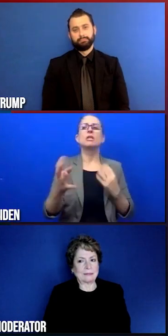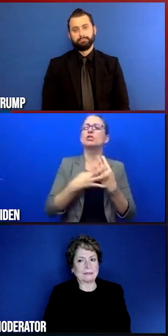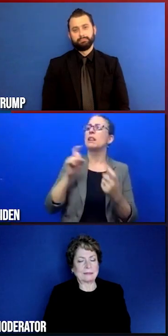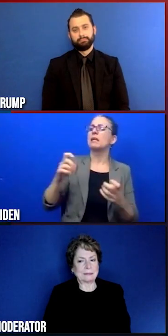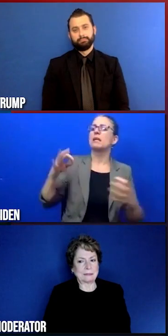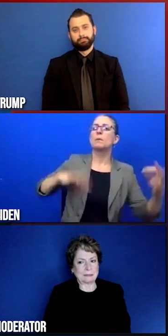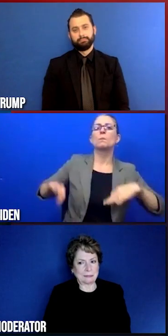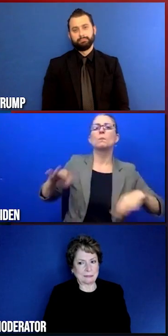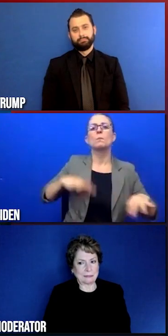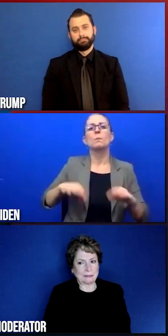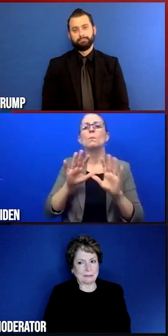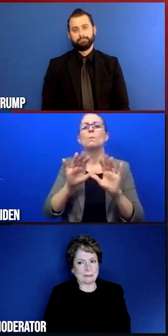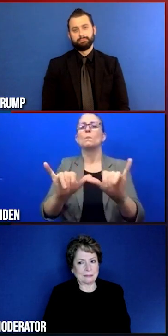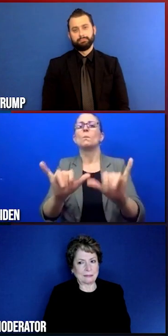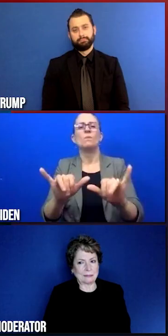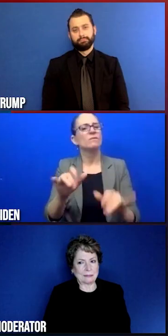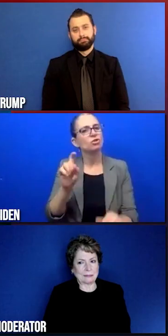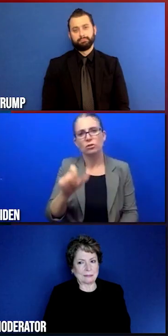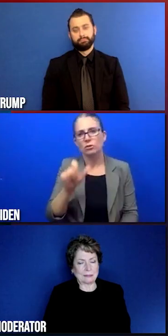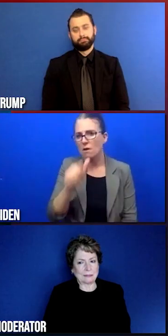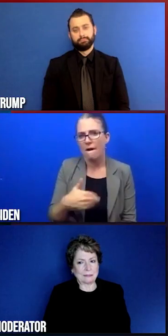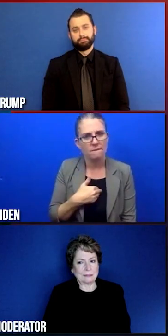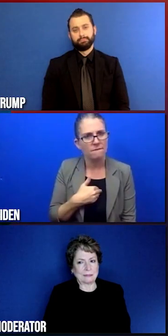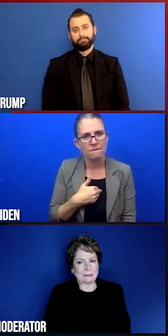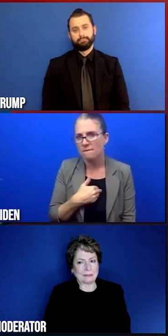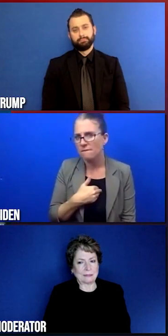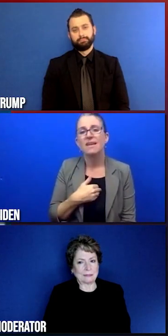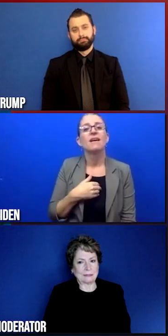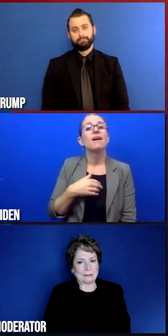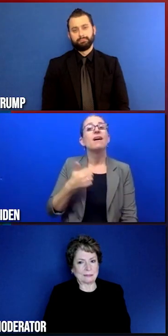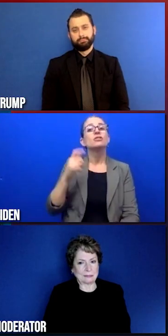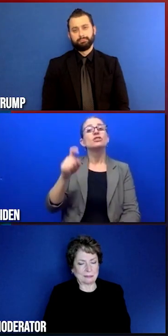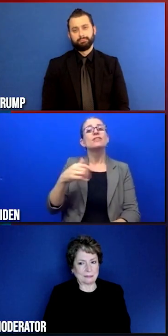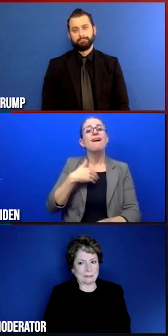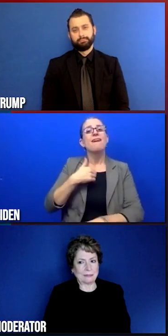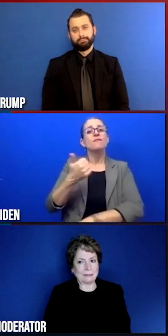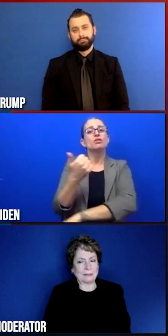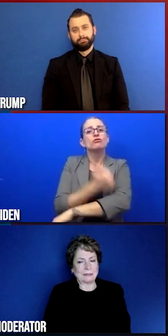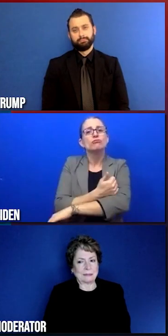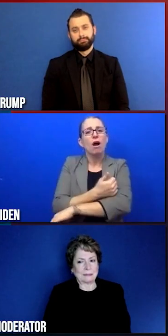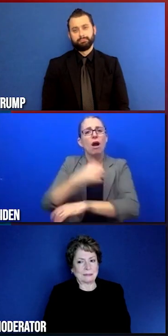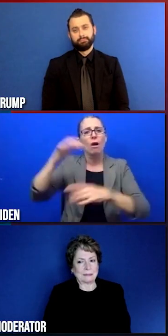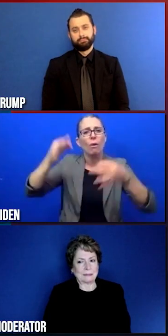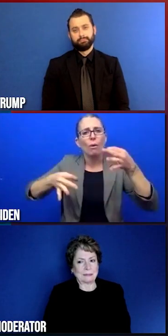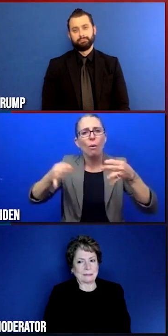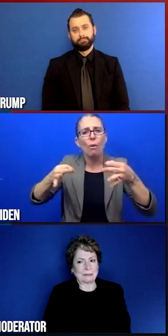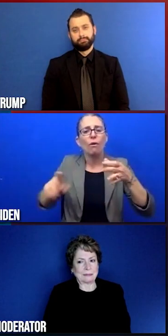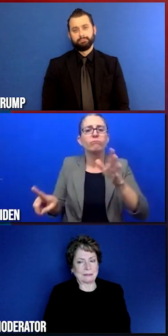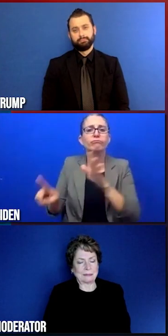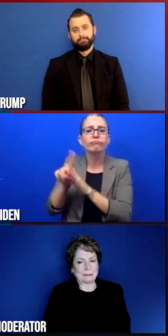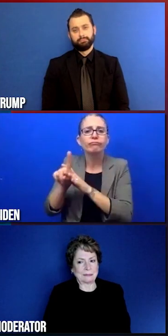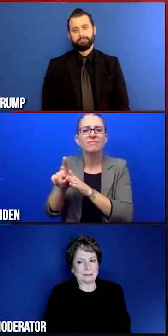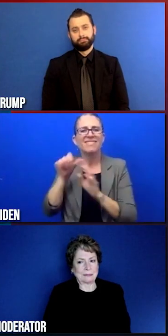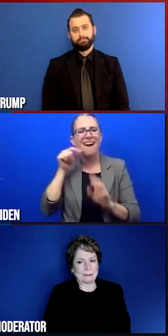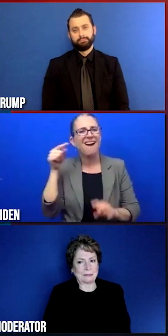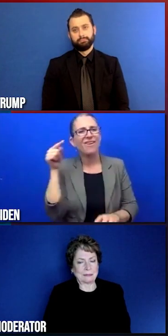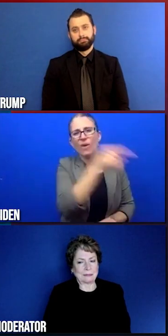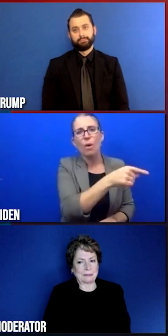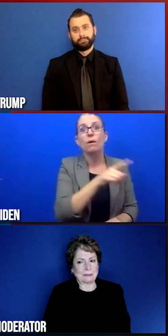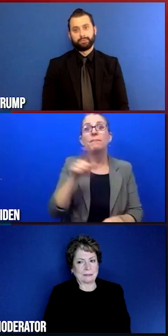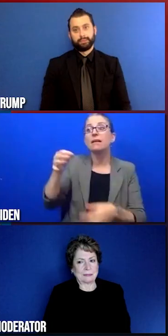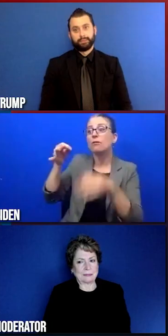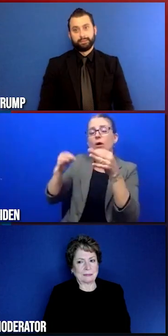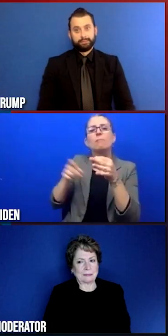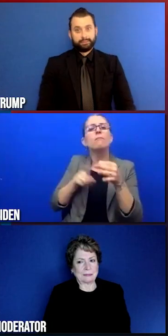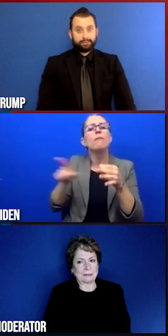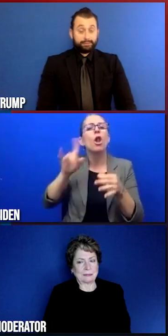going to jail because they have a drug problem. They should be going to rehabilitation, not to jail. We should fundamentally change the system, and that's